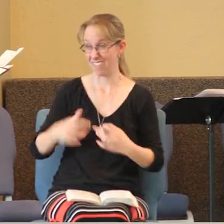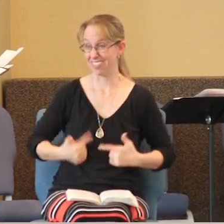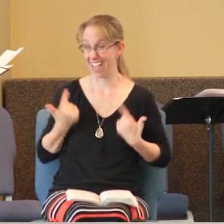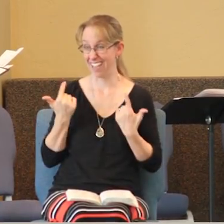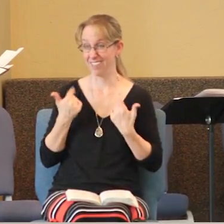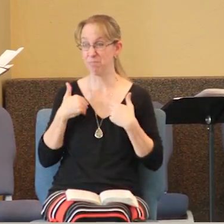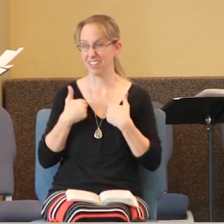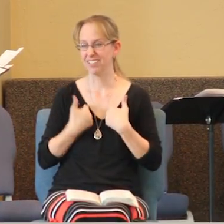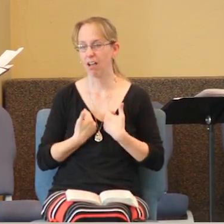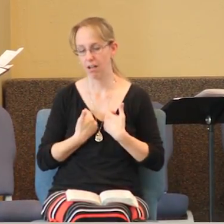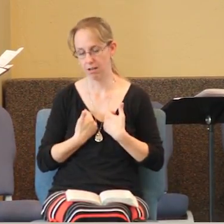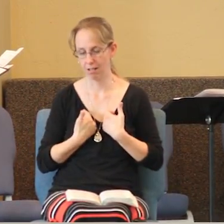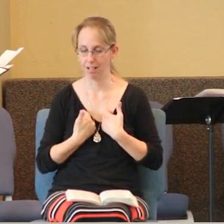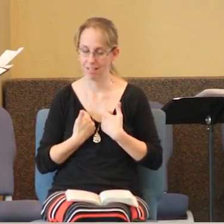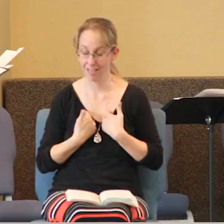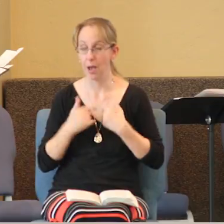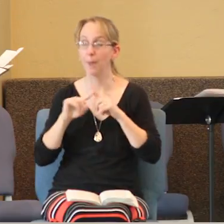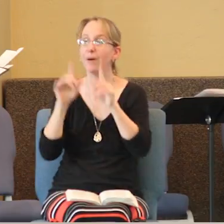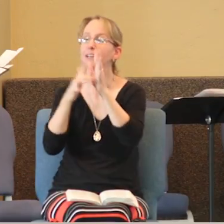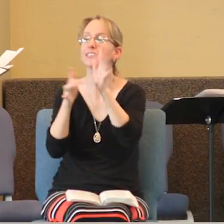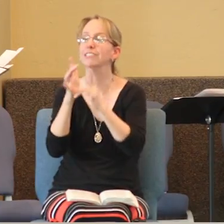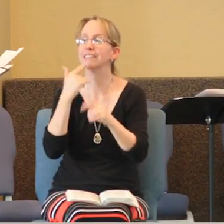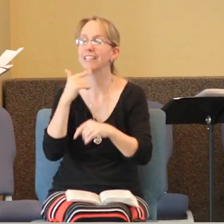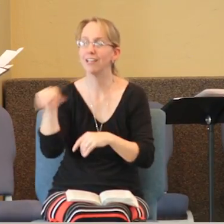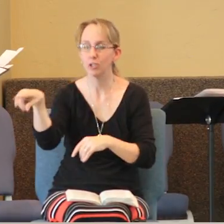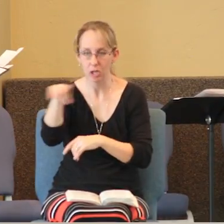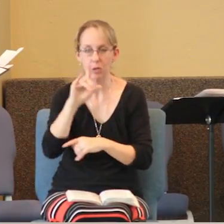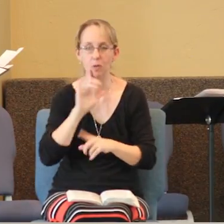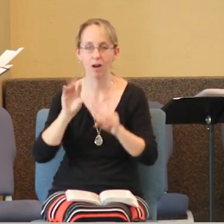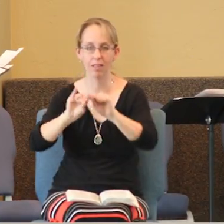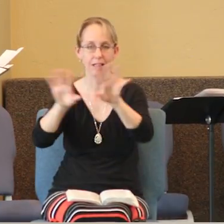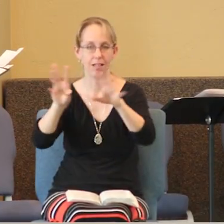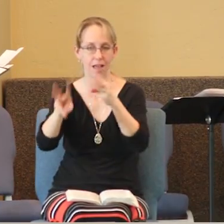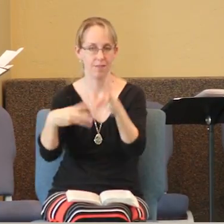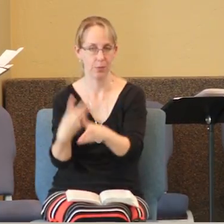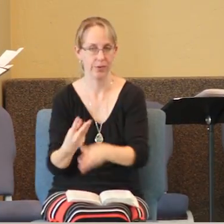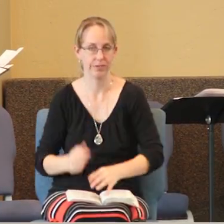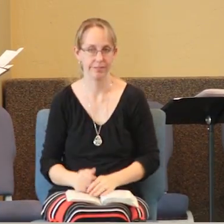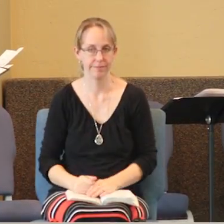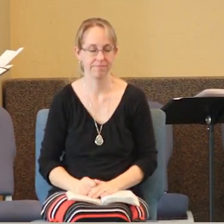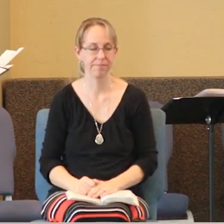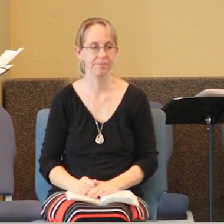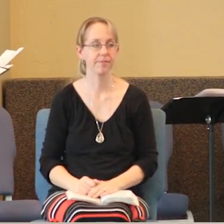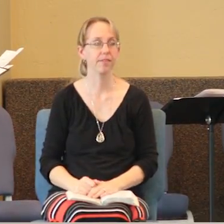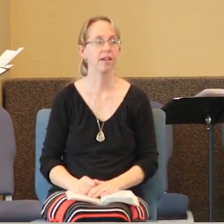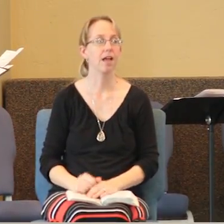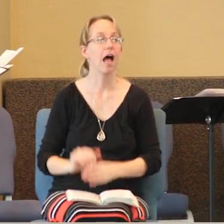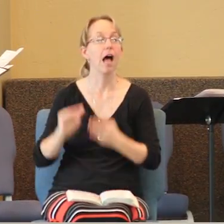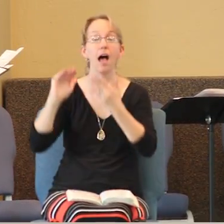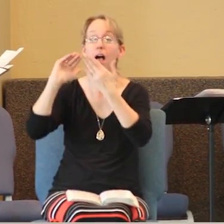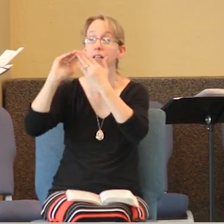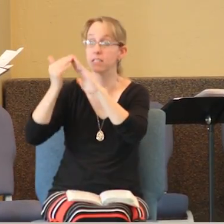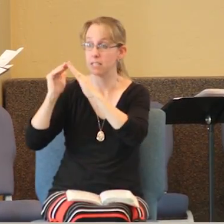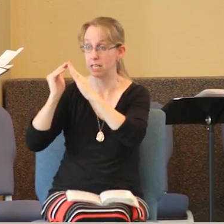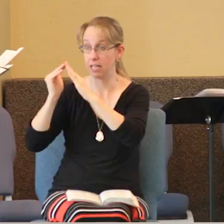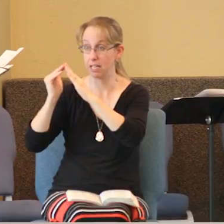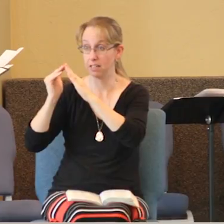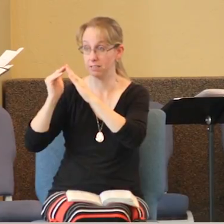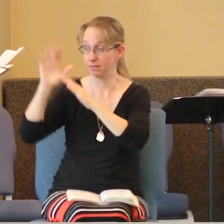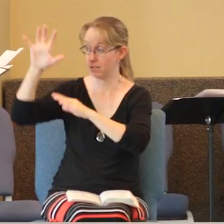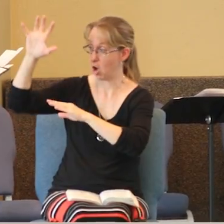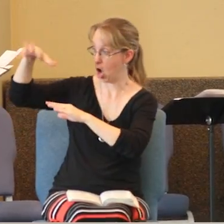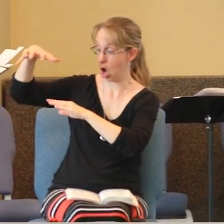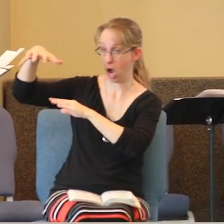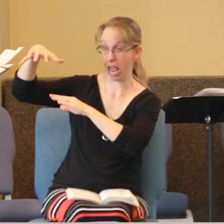That's part of life. But Jesus says, you are the light of the world. A city set on a